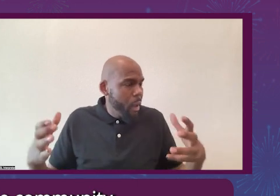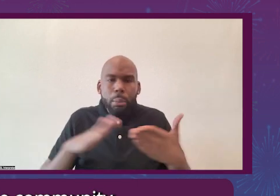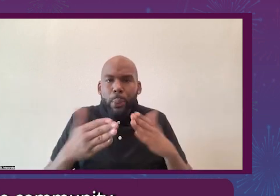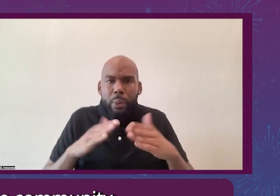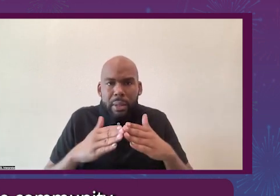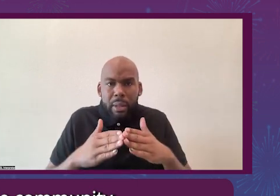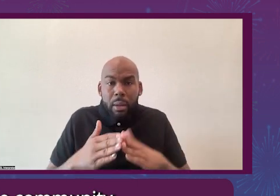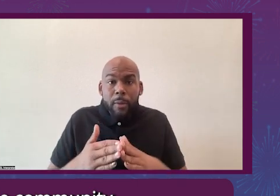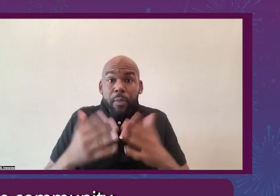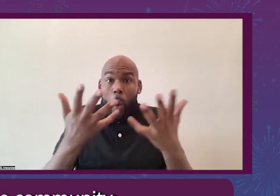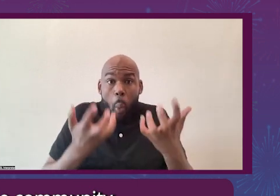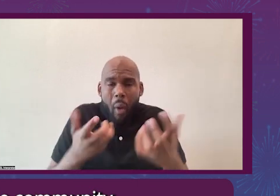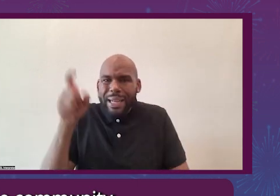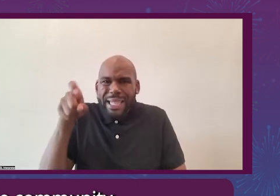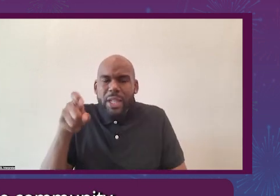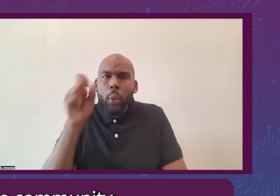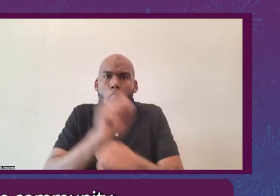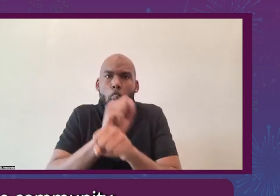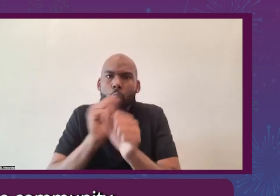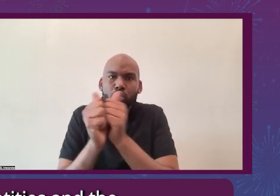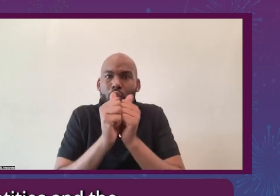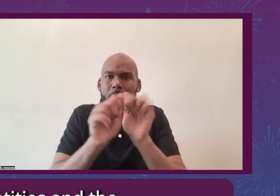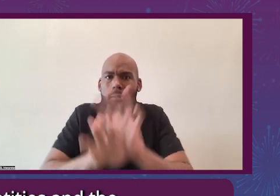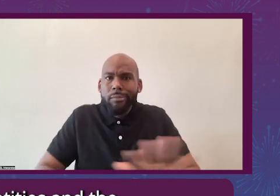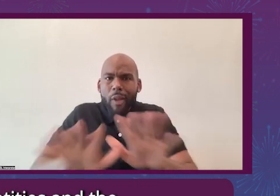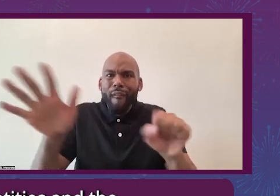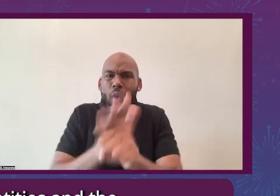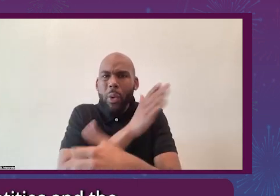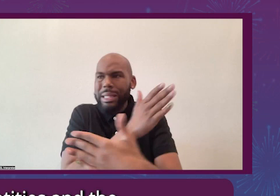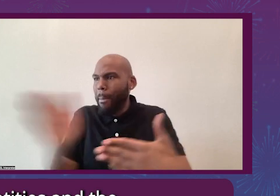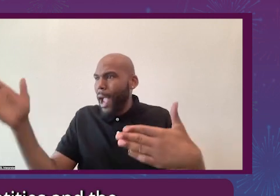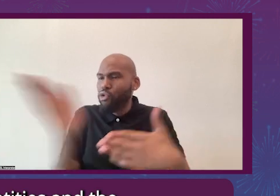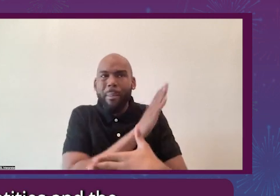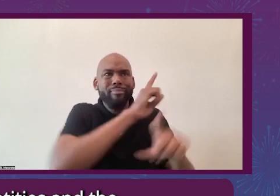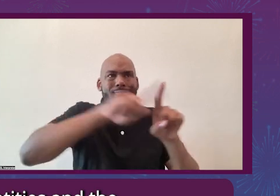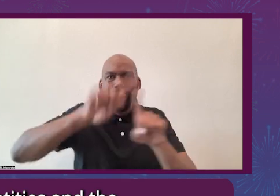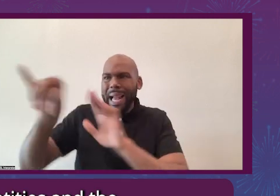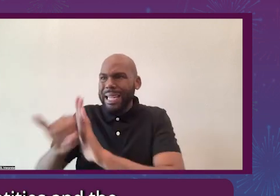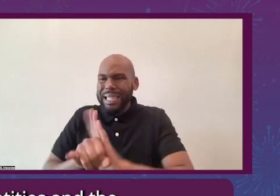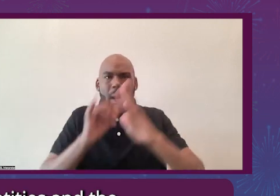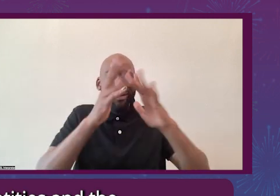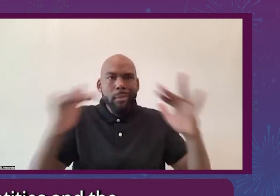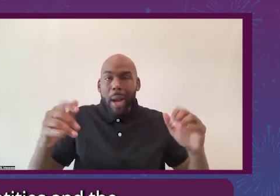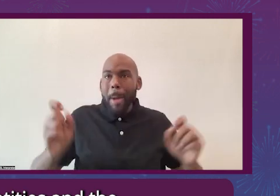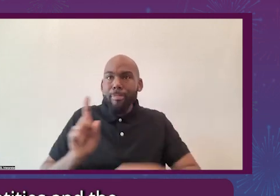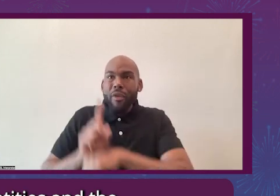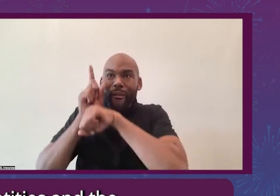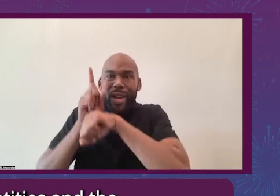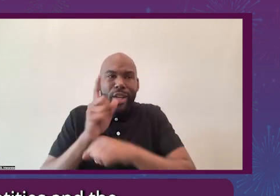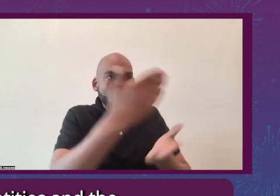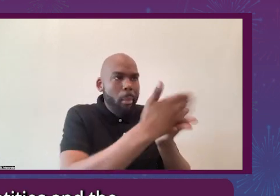together the community. There is a want and a need to work together across the full spectrum of identities and the range of